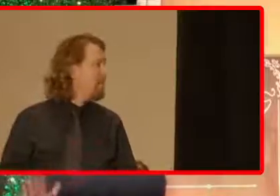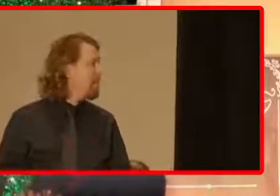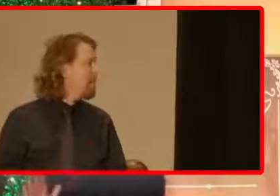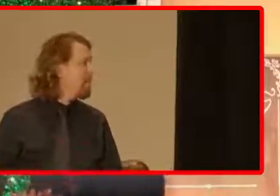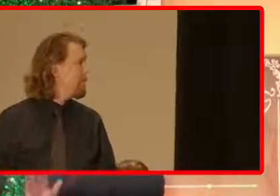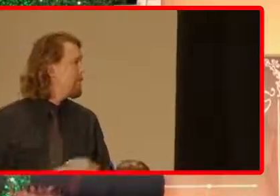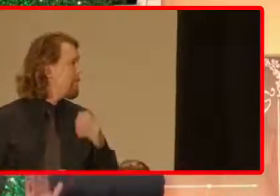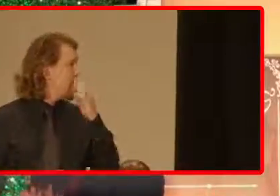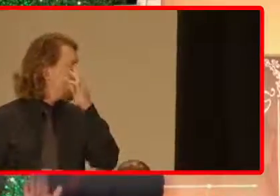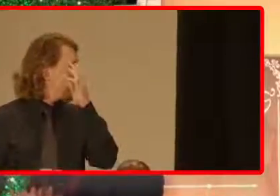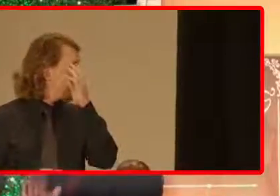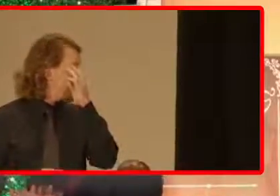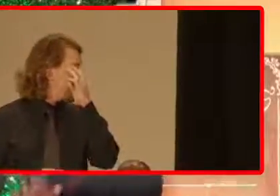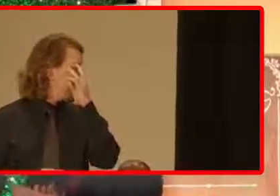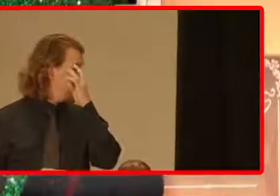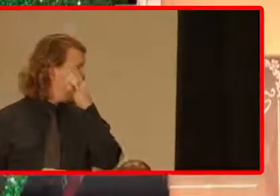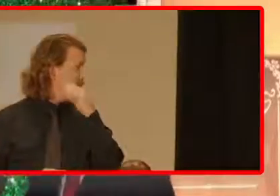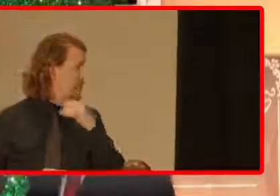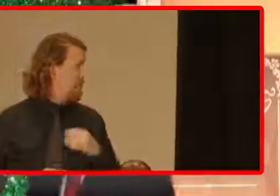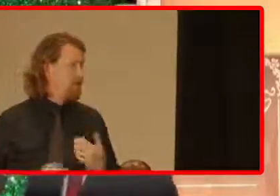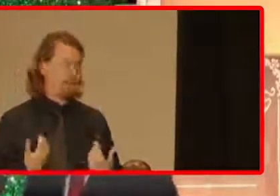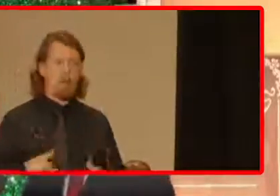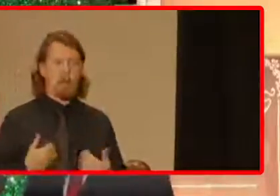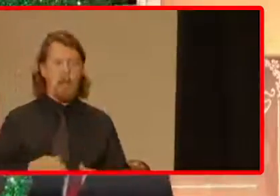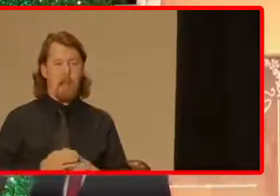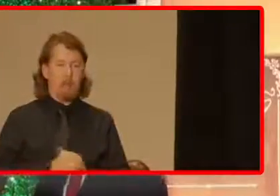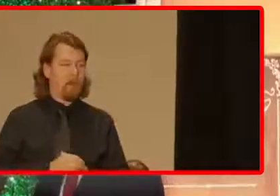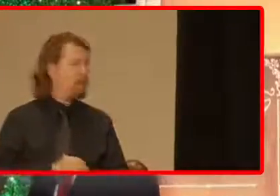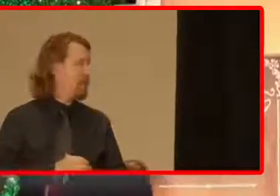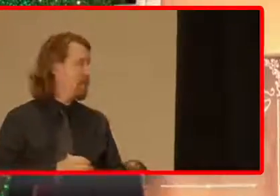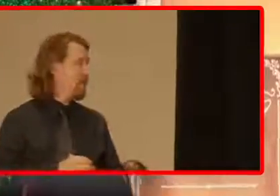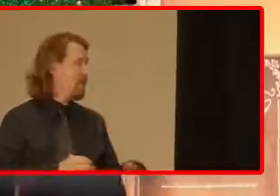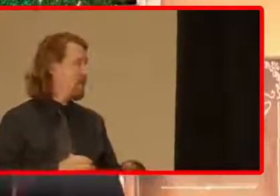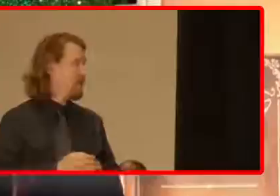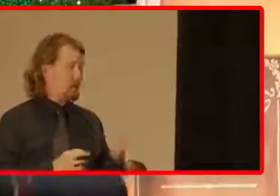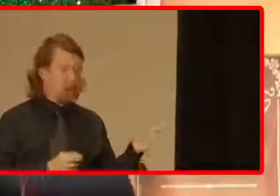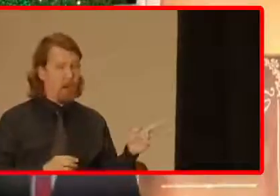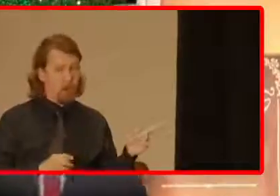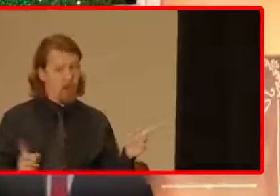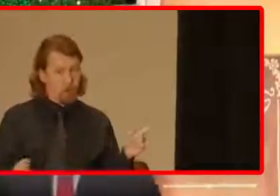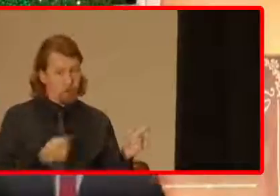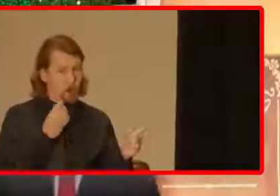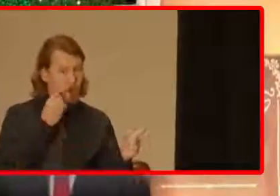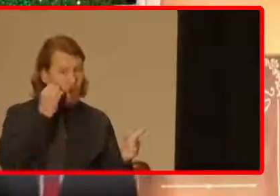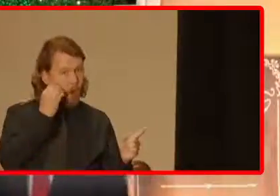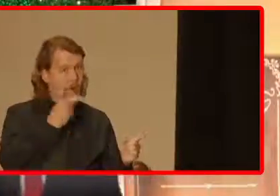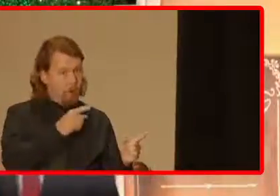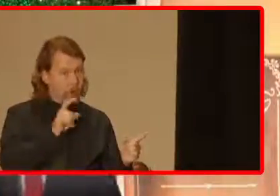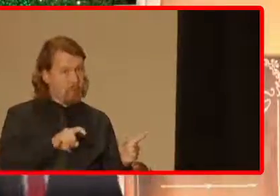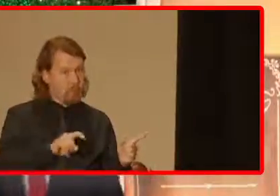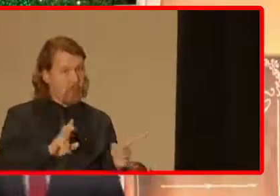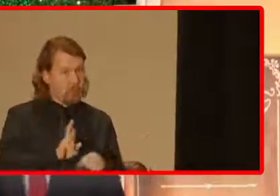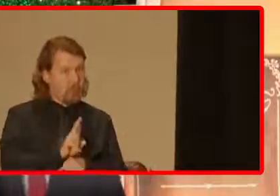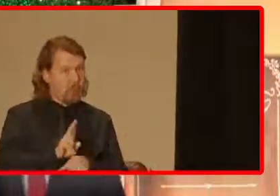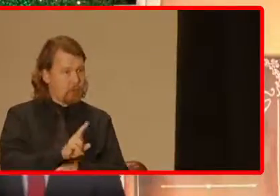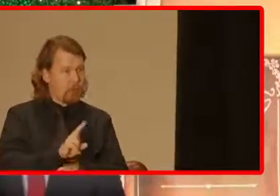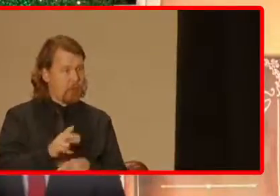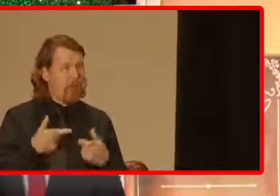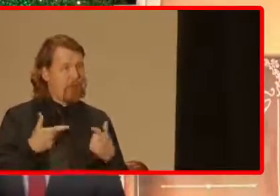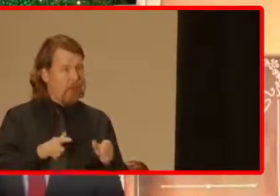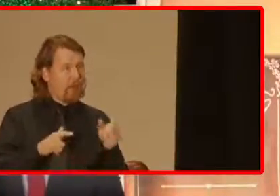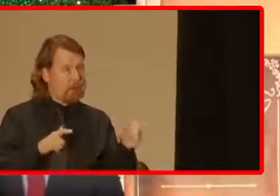These are all-time champion. That's right. Now, Jill, if he goes home and wears this, please allow him at least 24